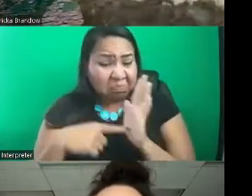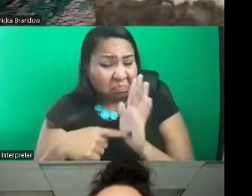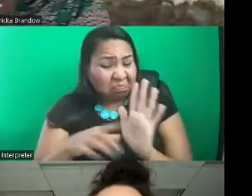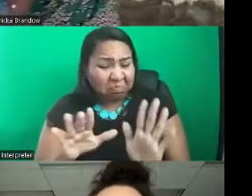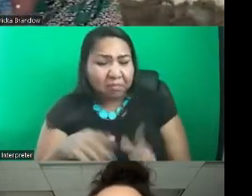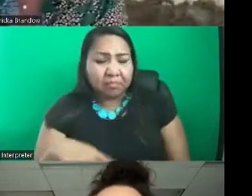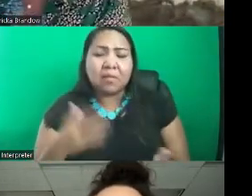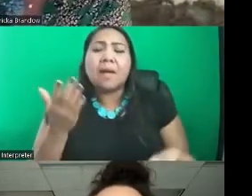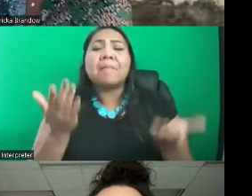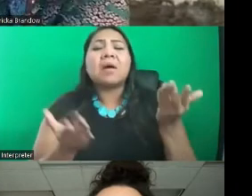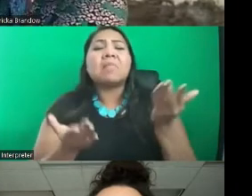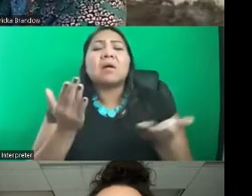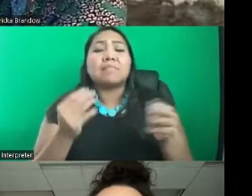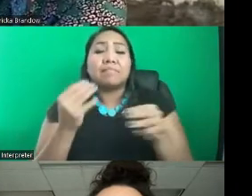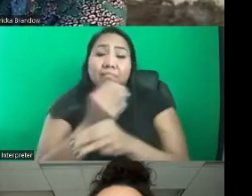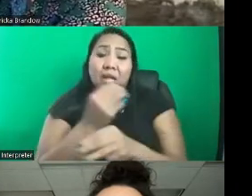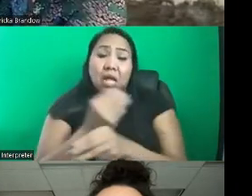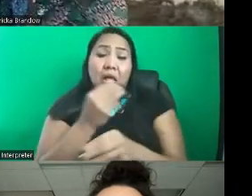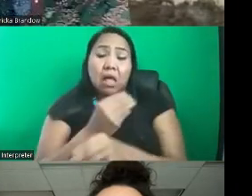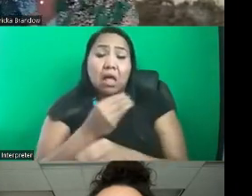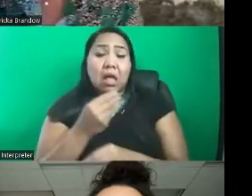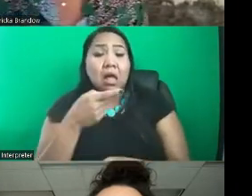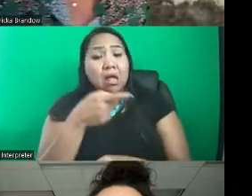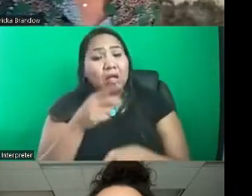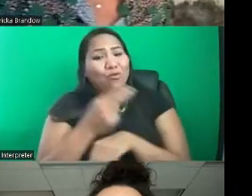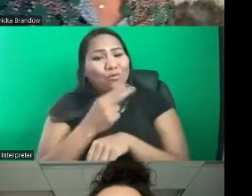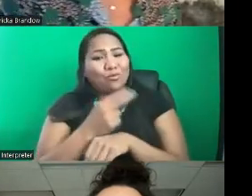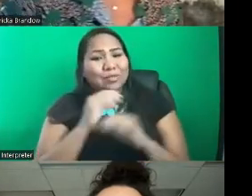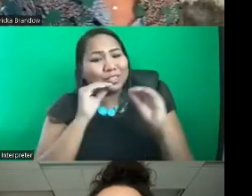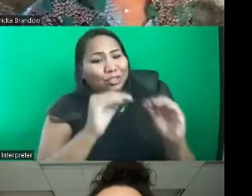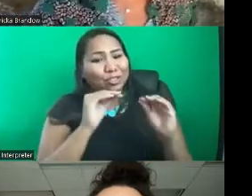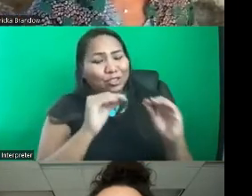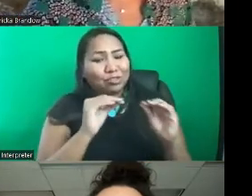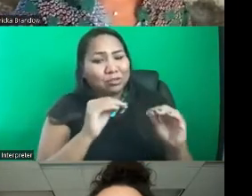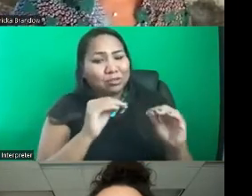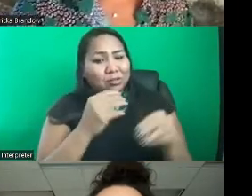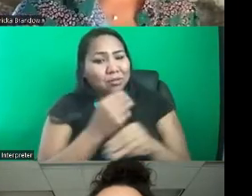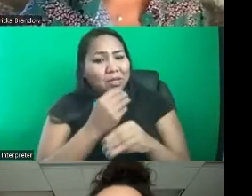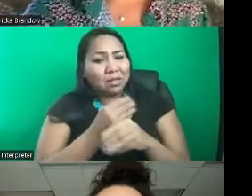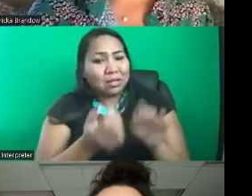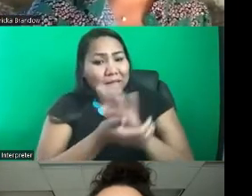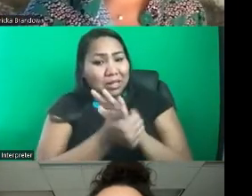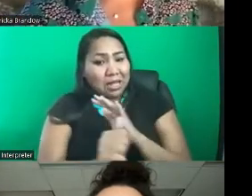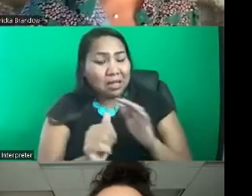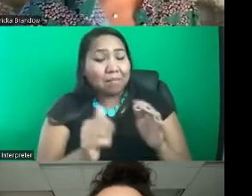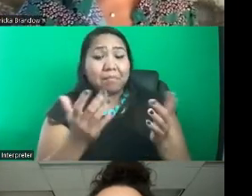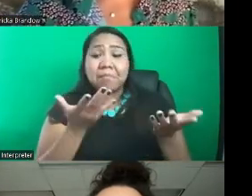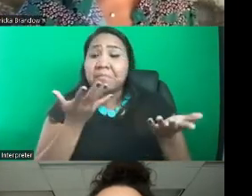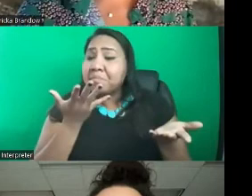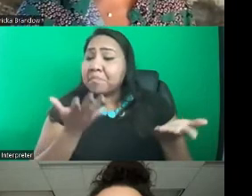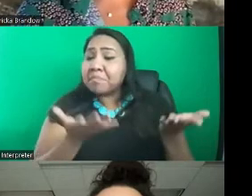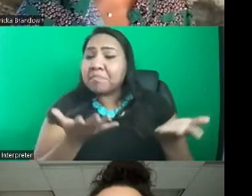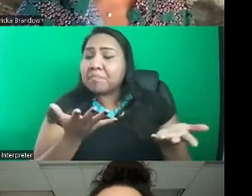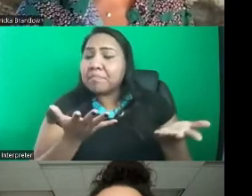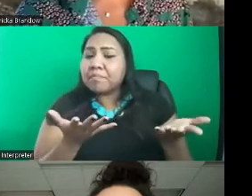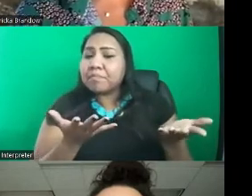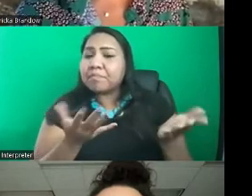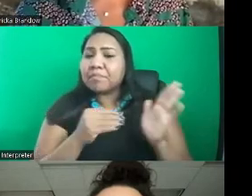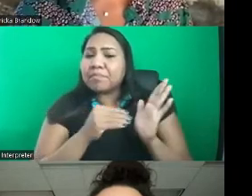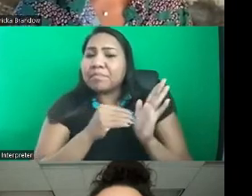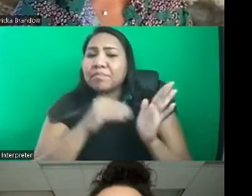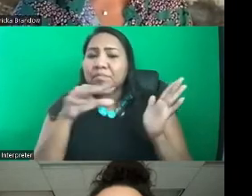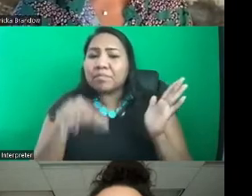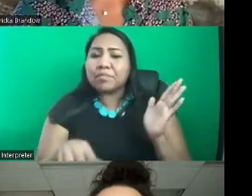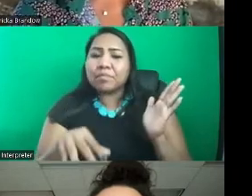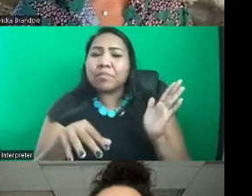teach math skills, but it might be something that a student may not have engaged or learned about based on